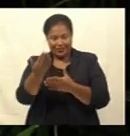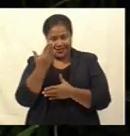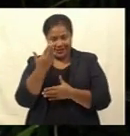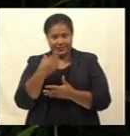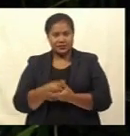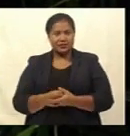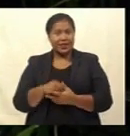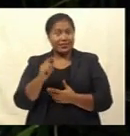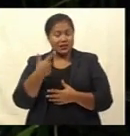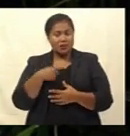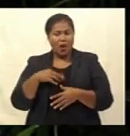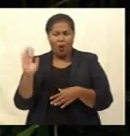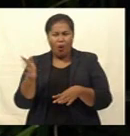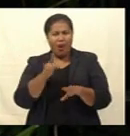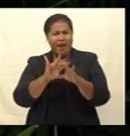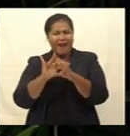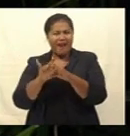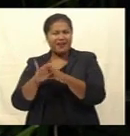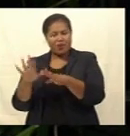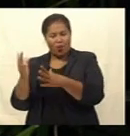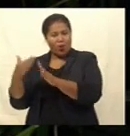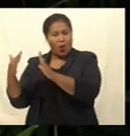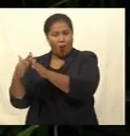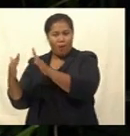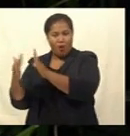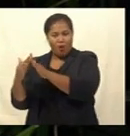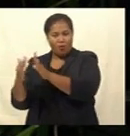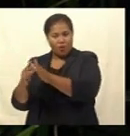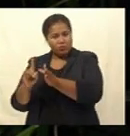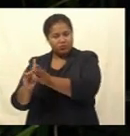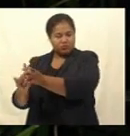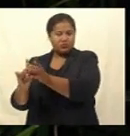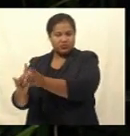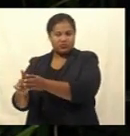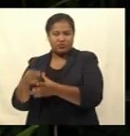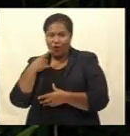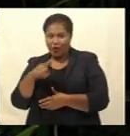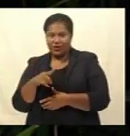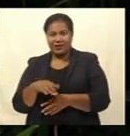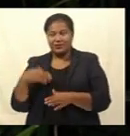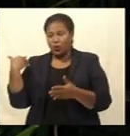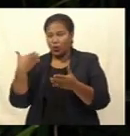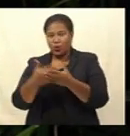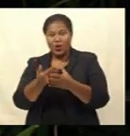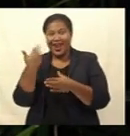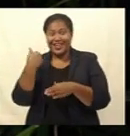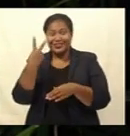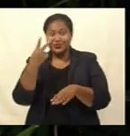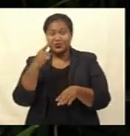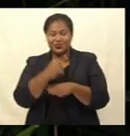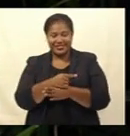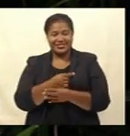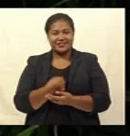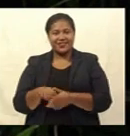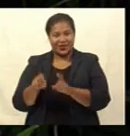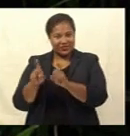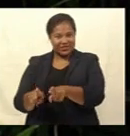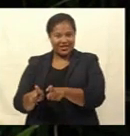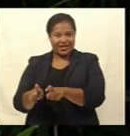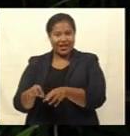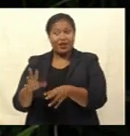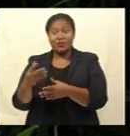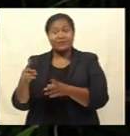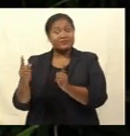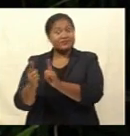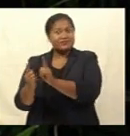these contacts are all under a home quarantine order that will last 2 weeks from their last contact with case